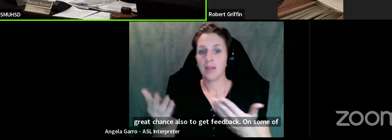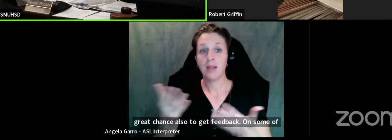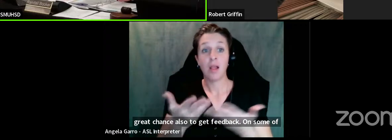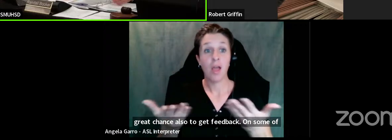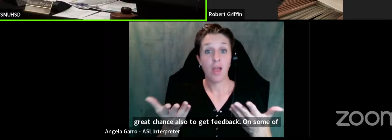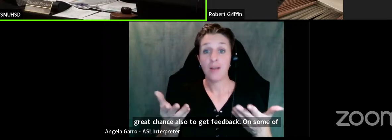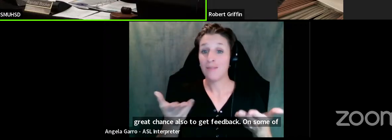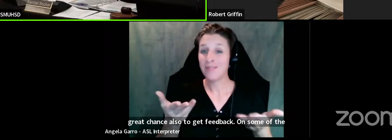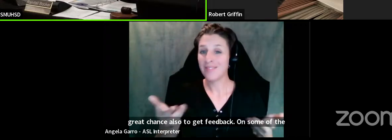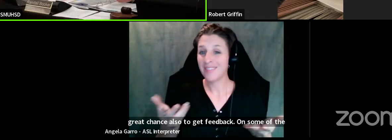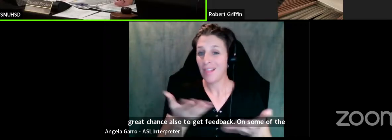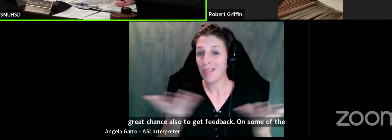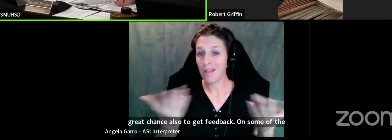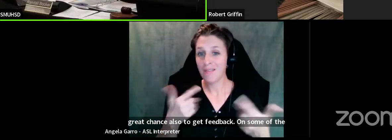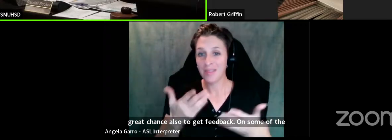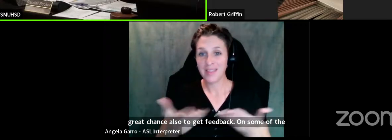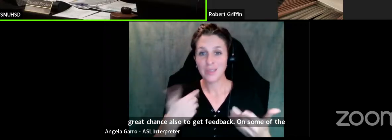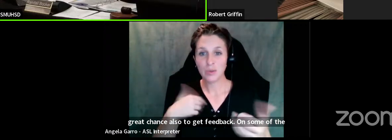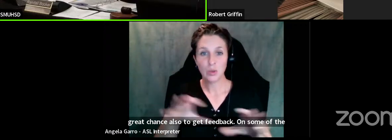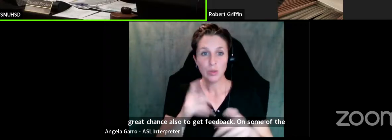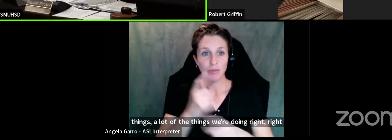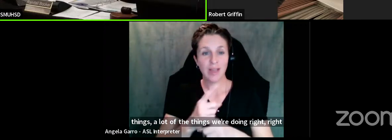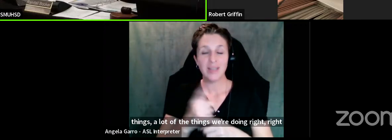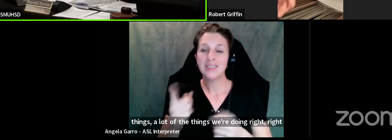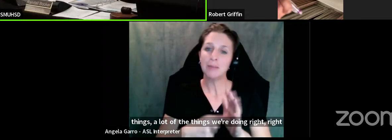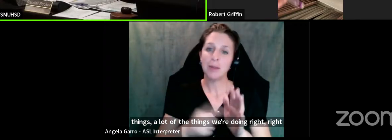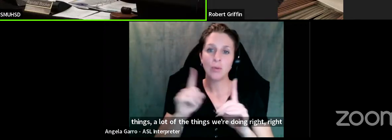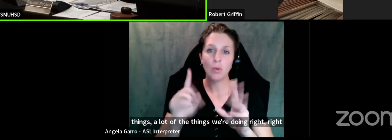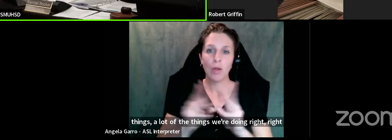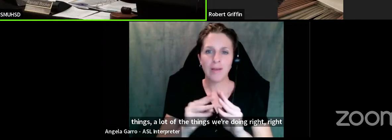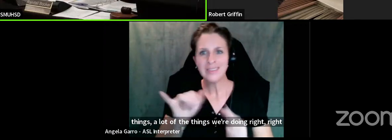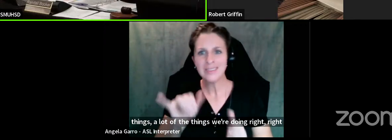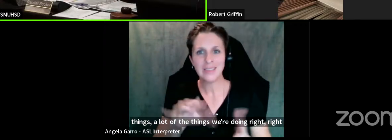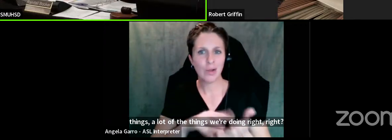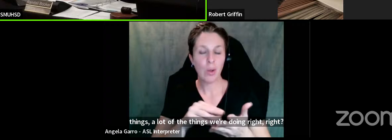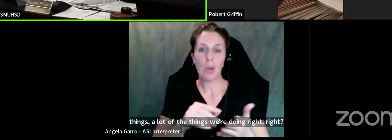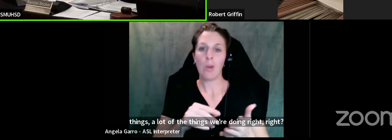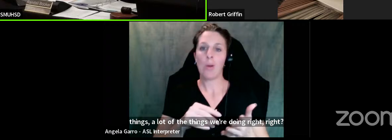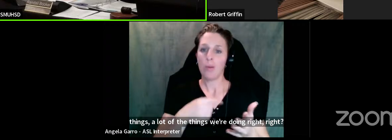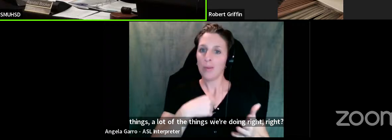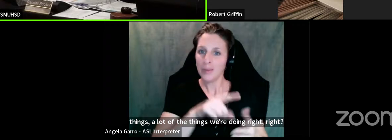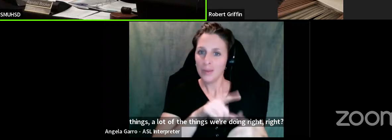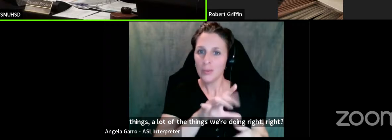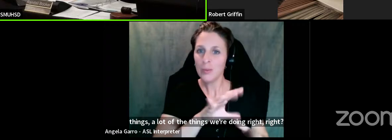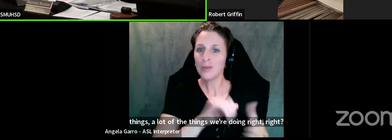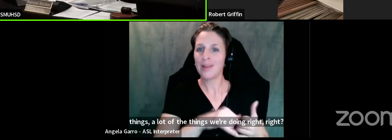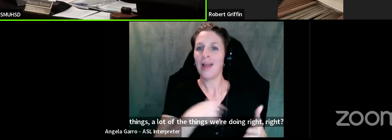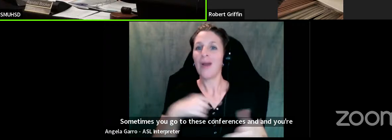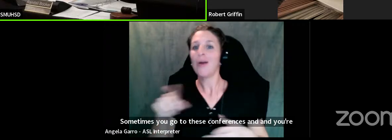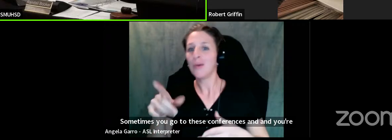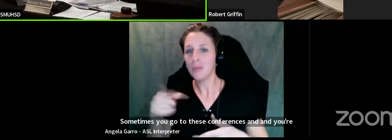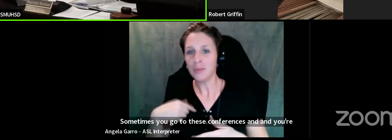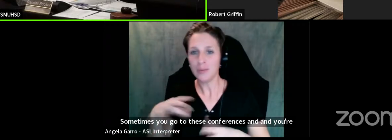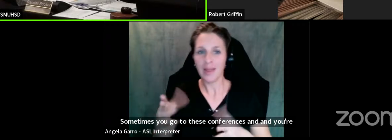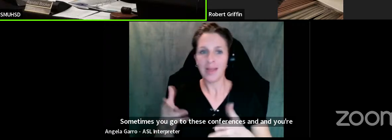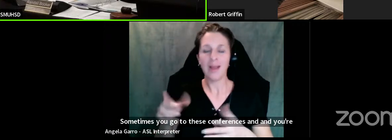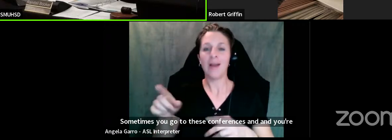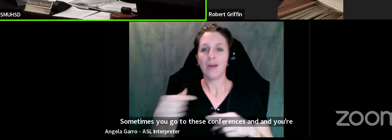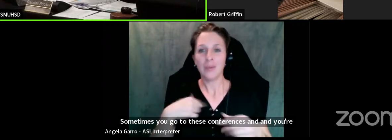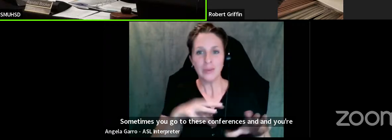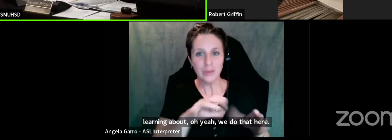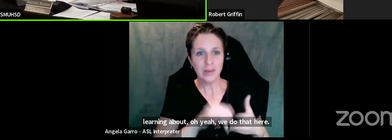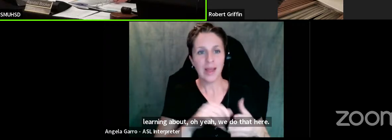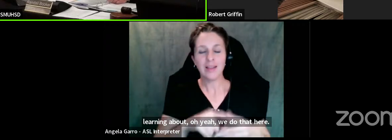right. Sometimes you go to these conferences and you're learning about, oh yeah, we do that here. Oh yeah, we do that here. Oh yeah. And so it's a little bit